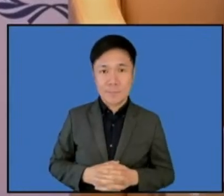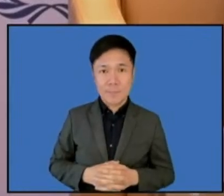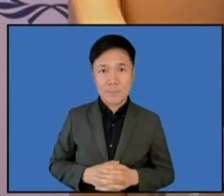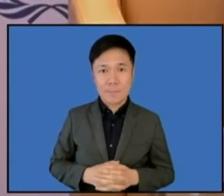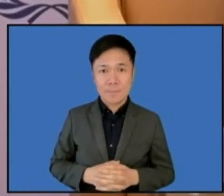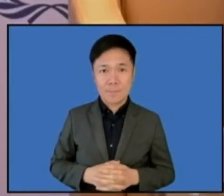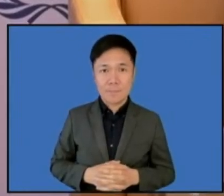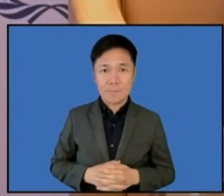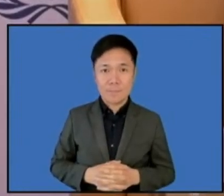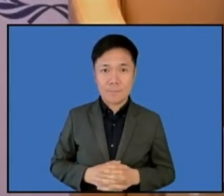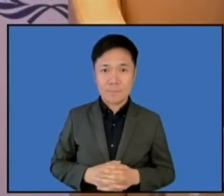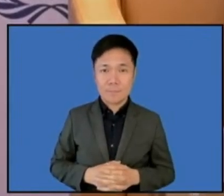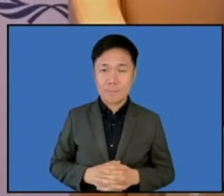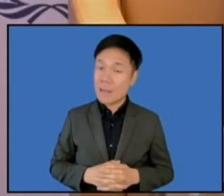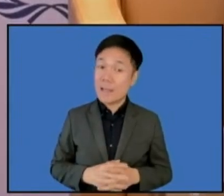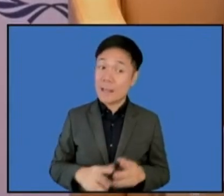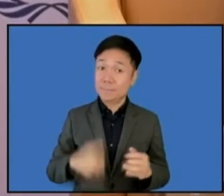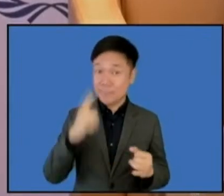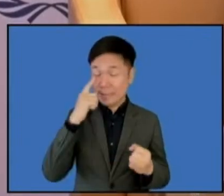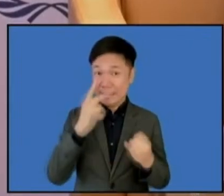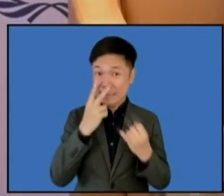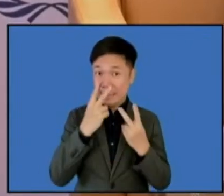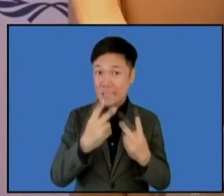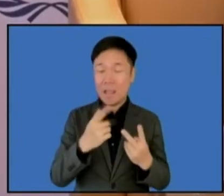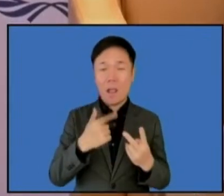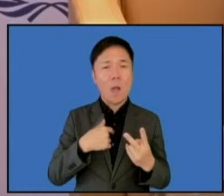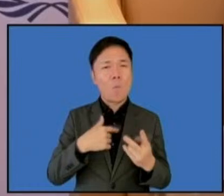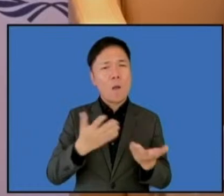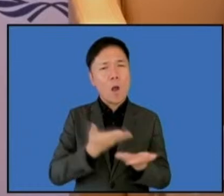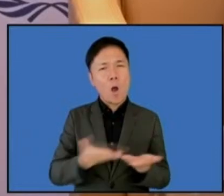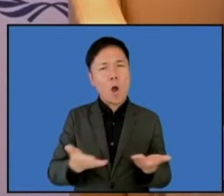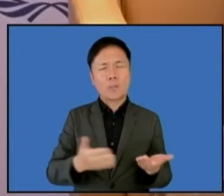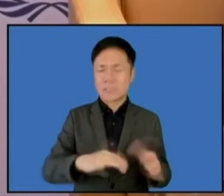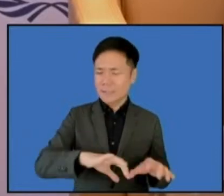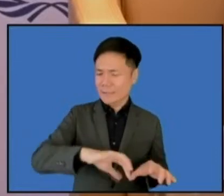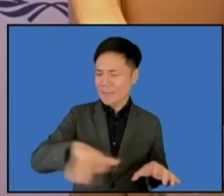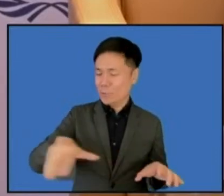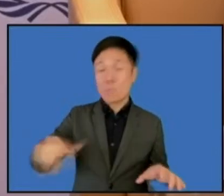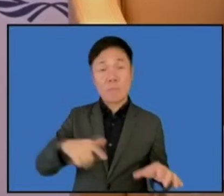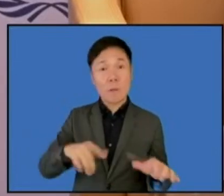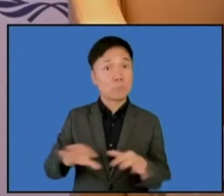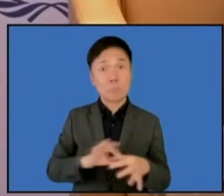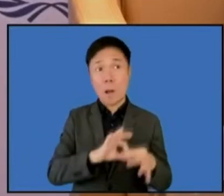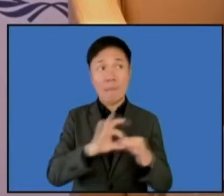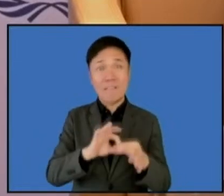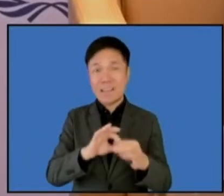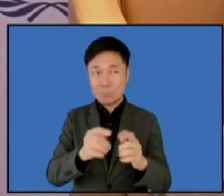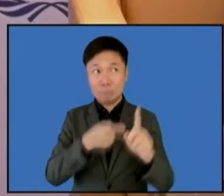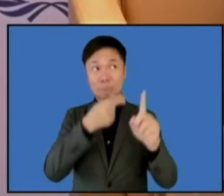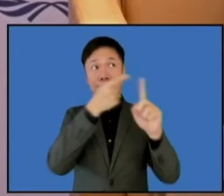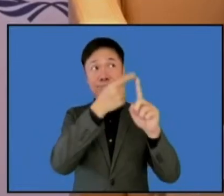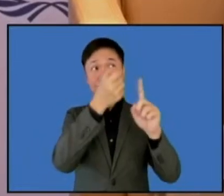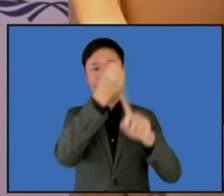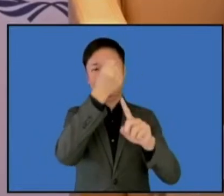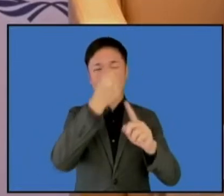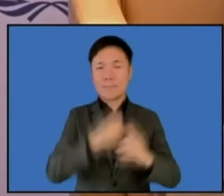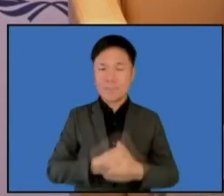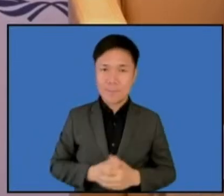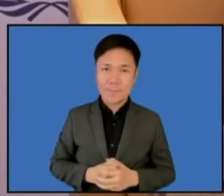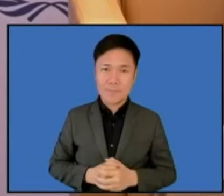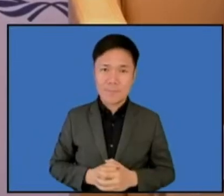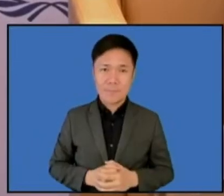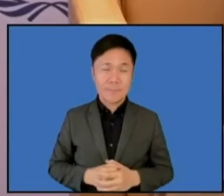at least, and last but not least, to focus on how regional cooperation can help us achieve all these objectives. In